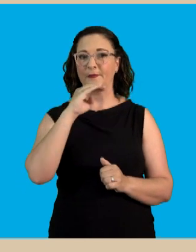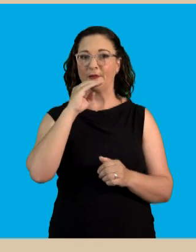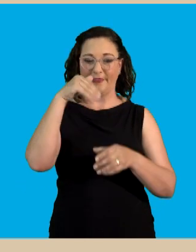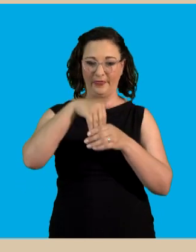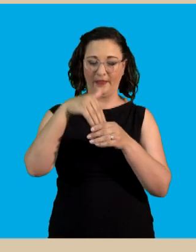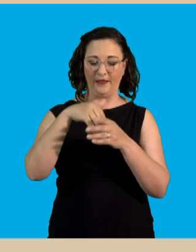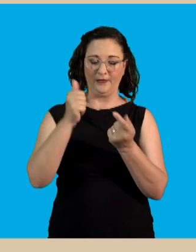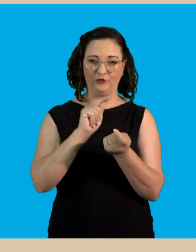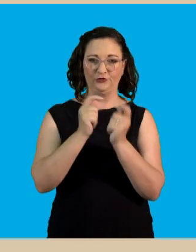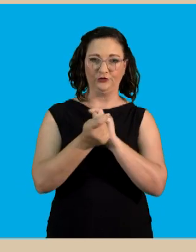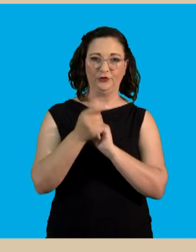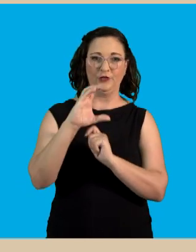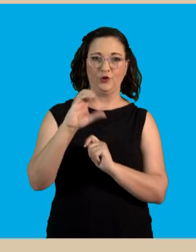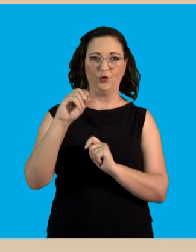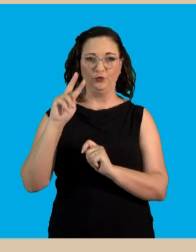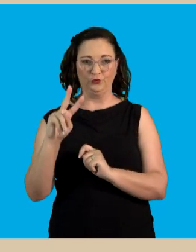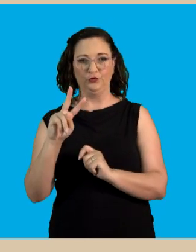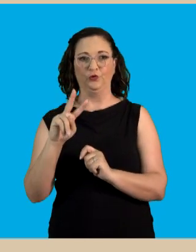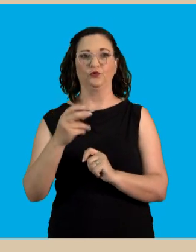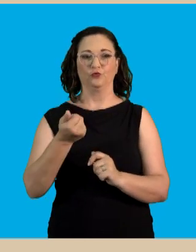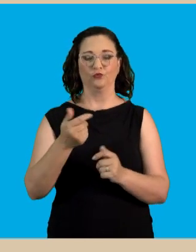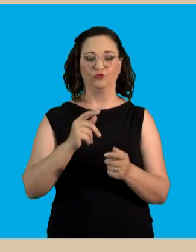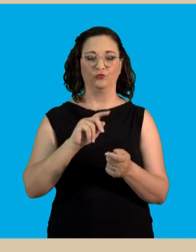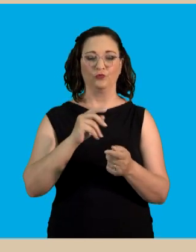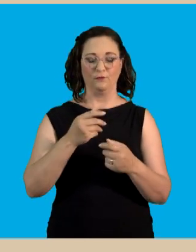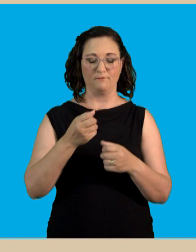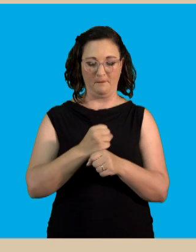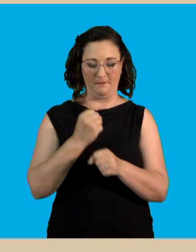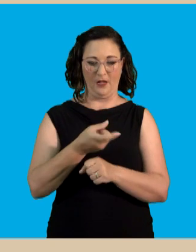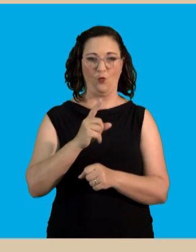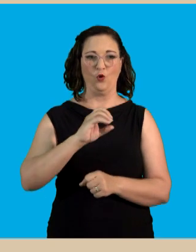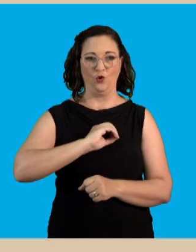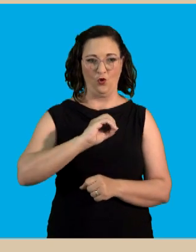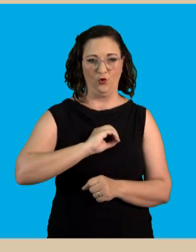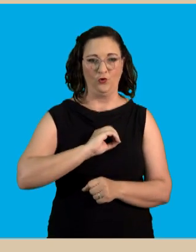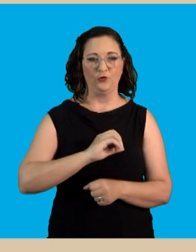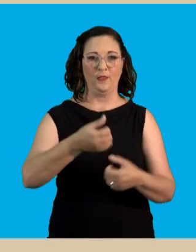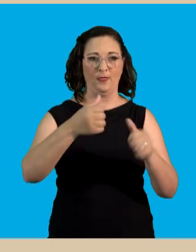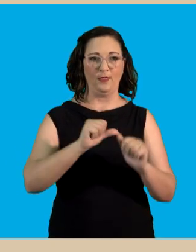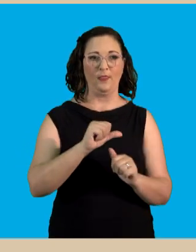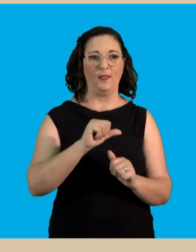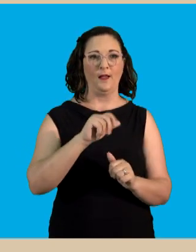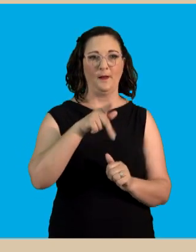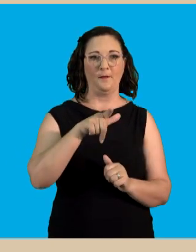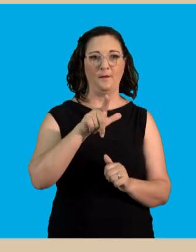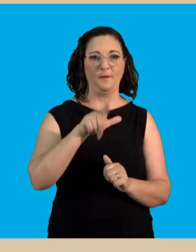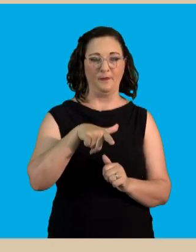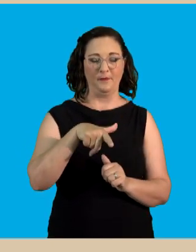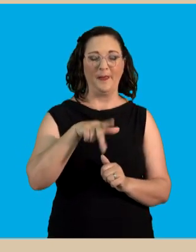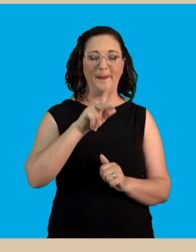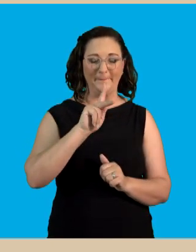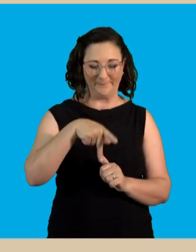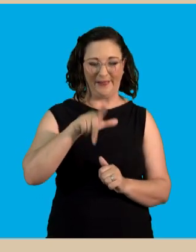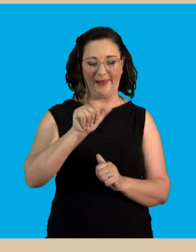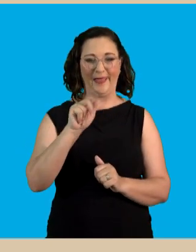energy from the sun to produce glucose and oxygen. Planet, it is a celestial body that